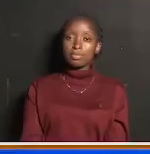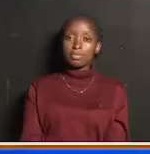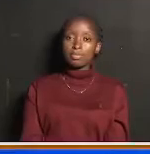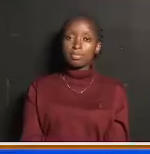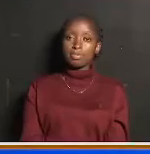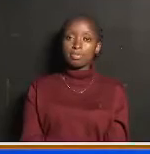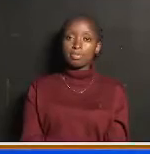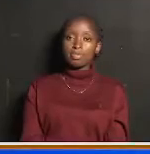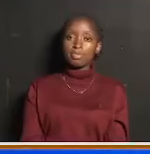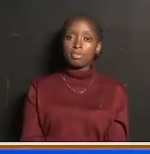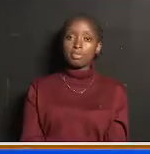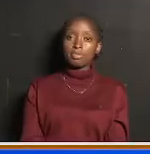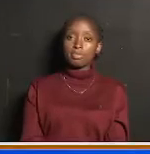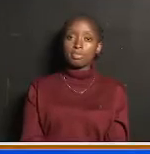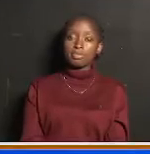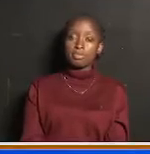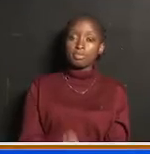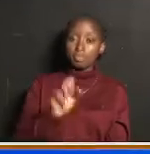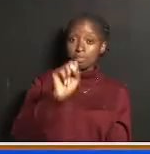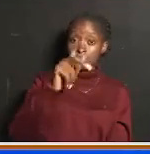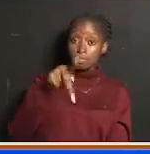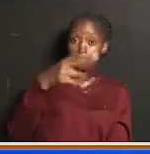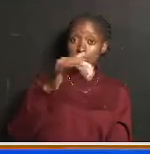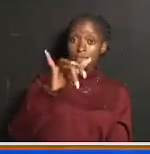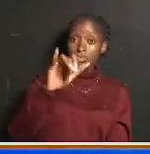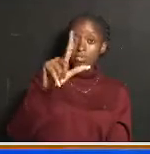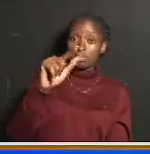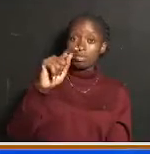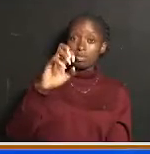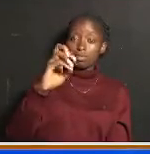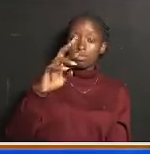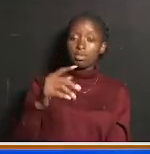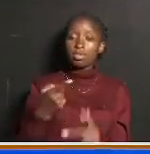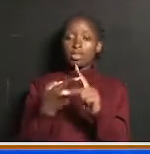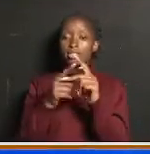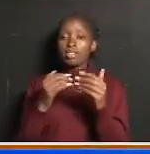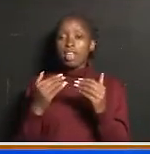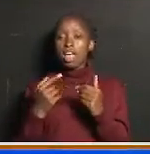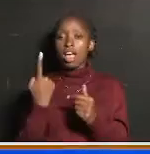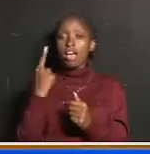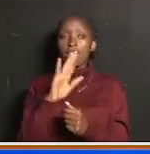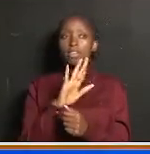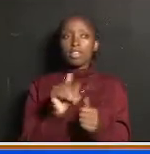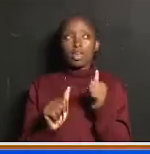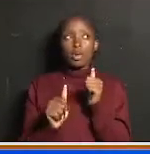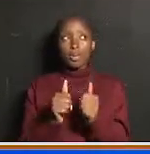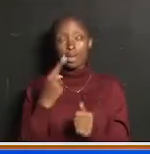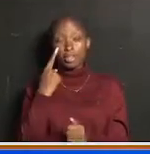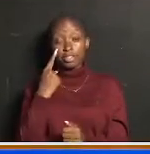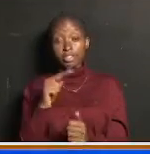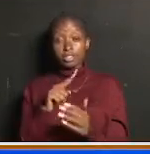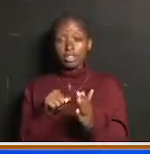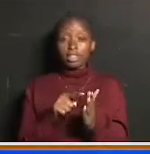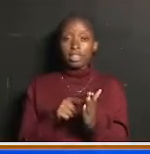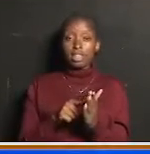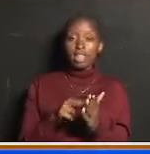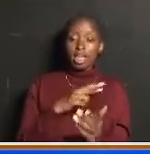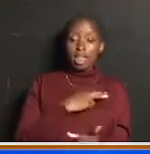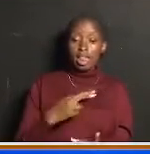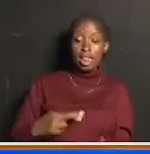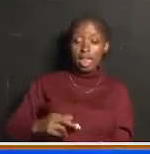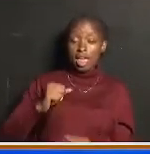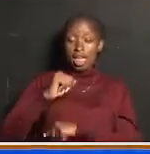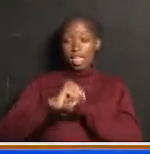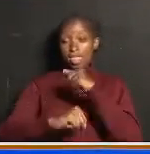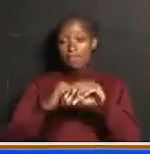Senators have started the process of formulating laws which will see regulations of religious activities in the country